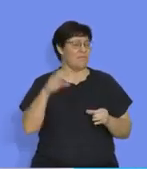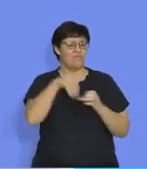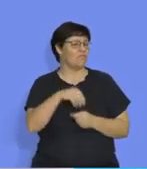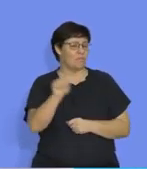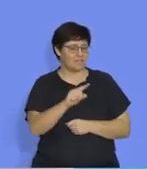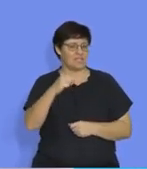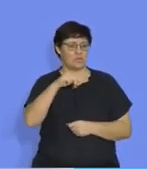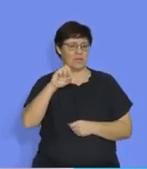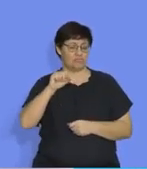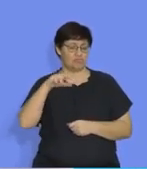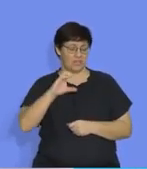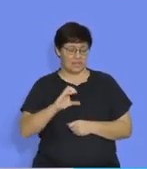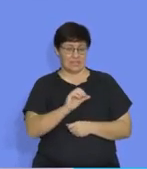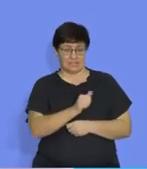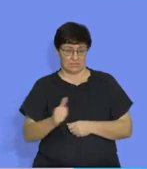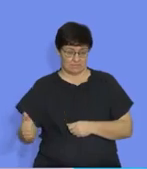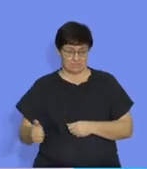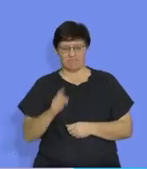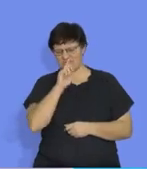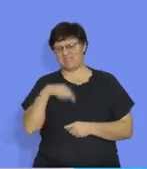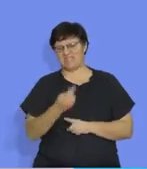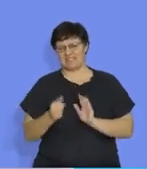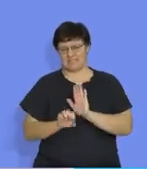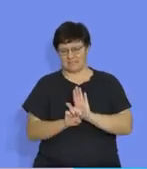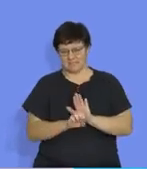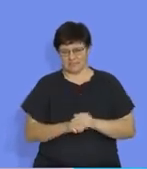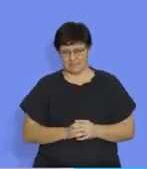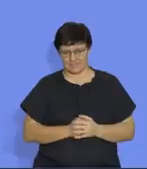geometric sequences. Let's have a look at the next example together.